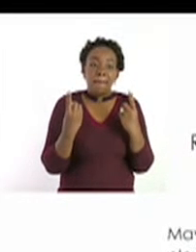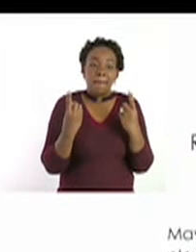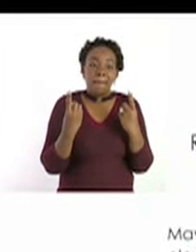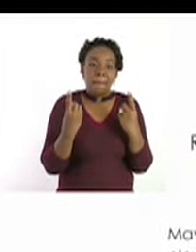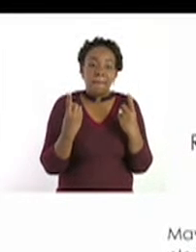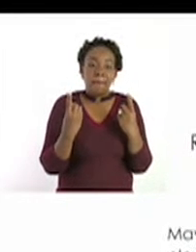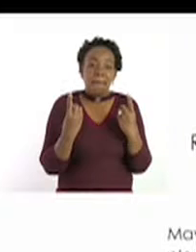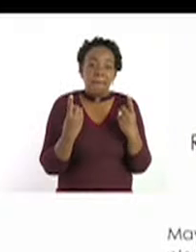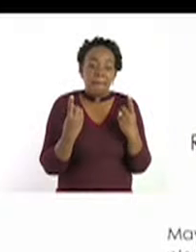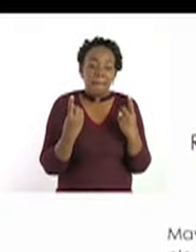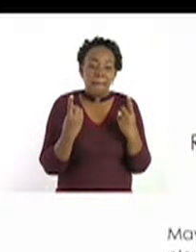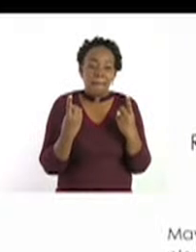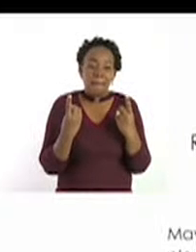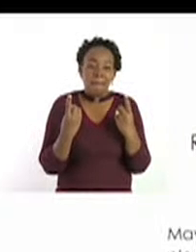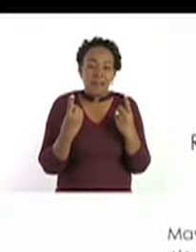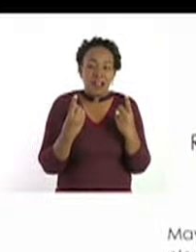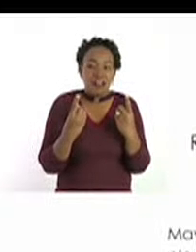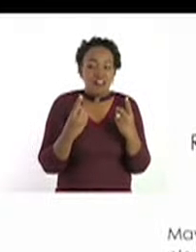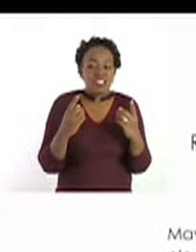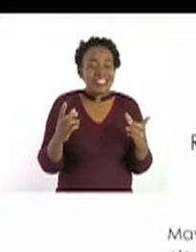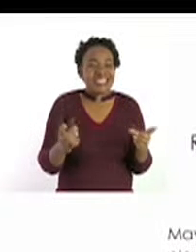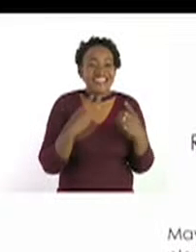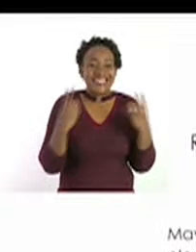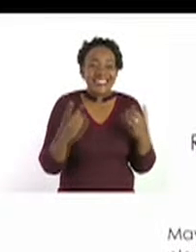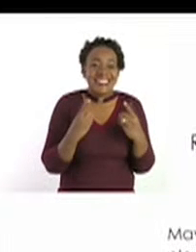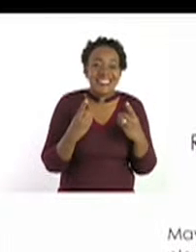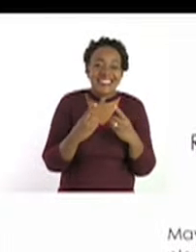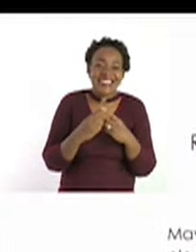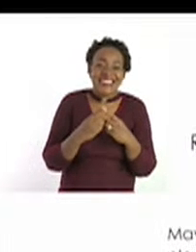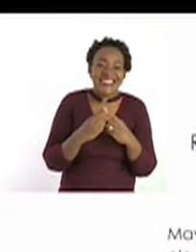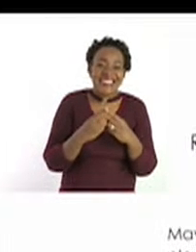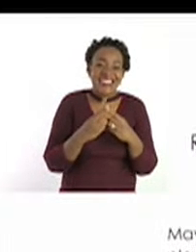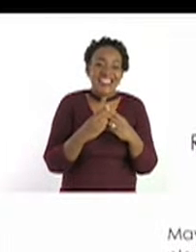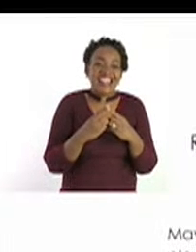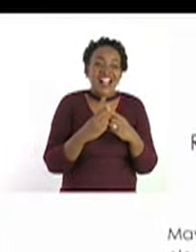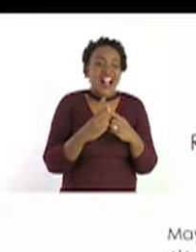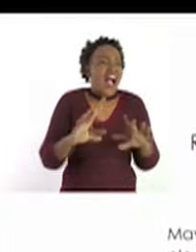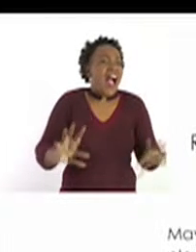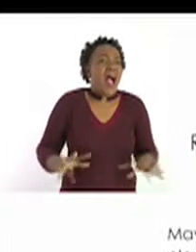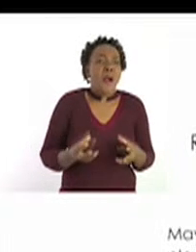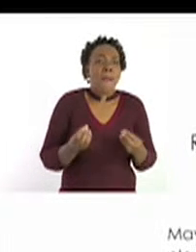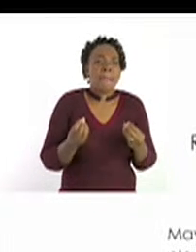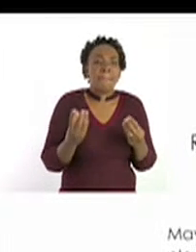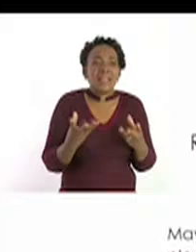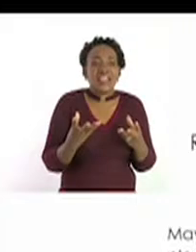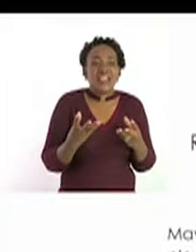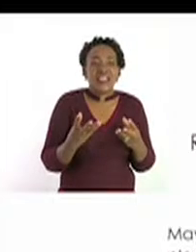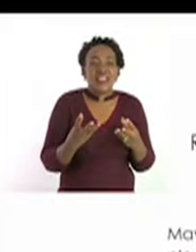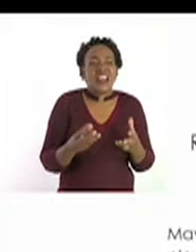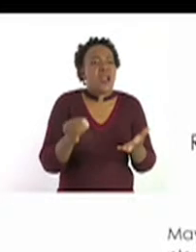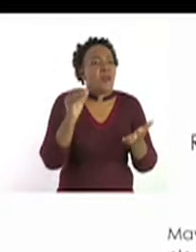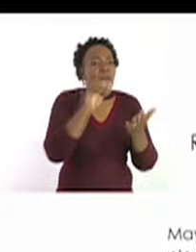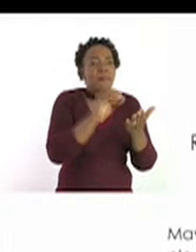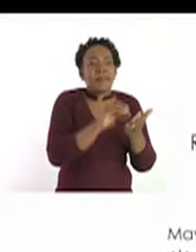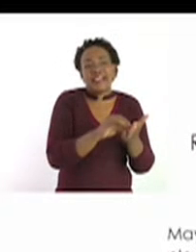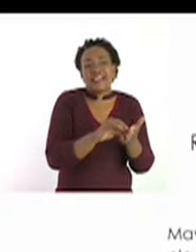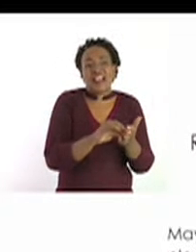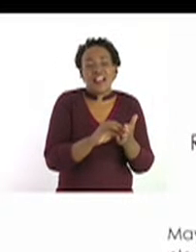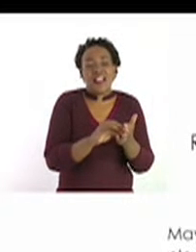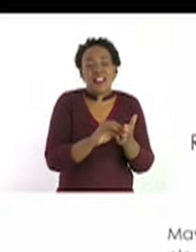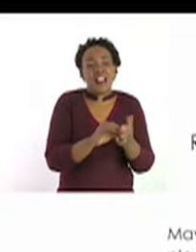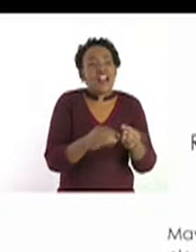Maylin wins the first game. How many points does Maylin